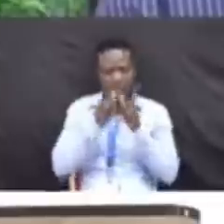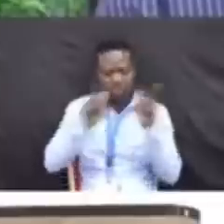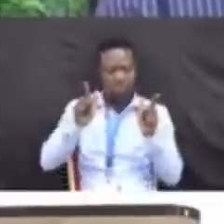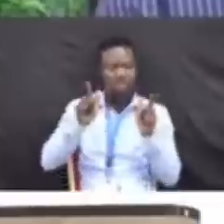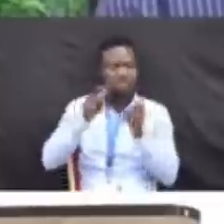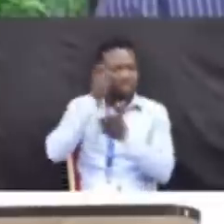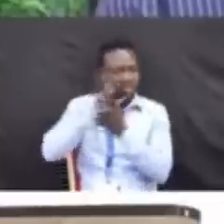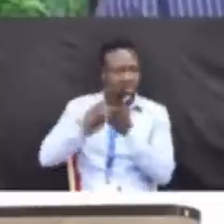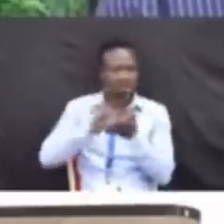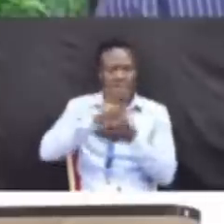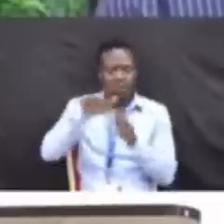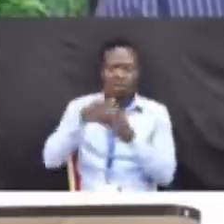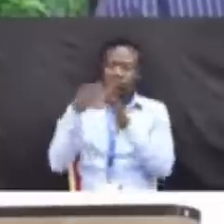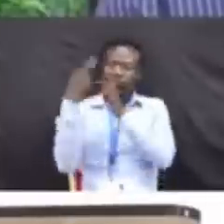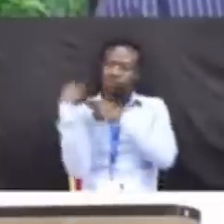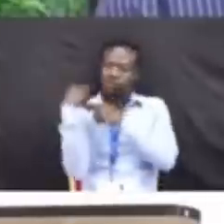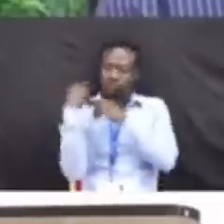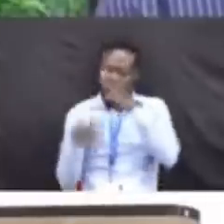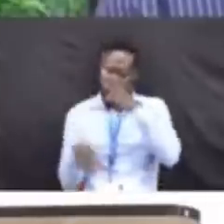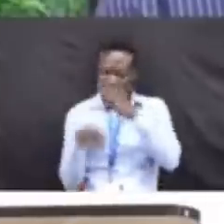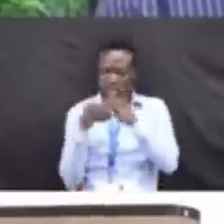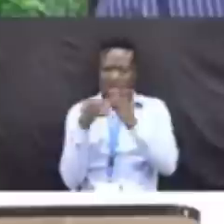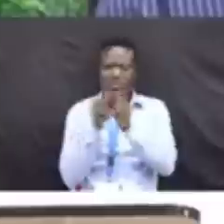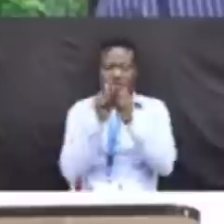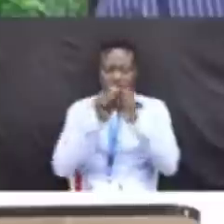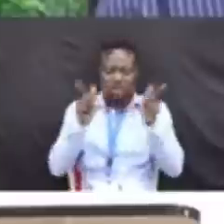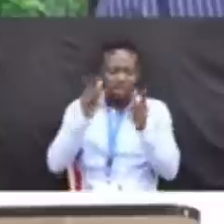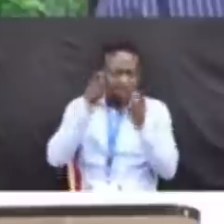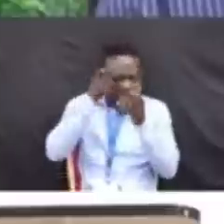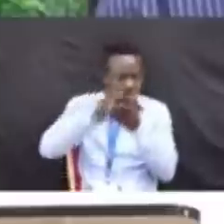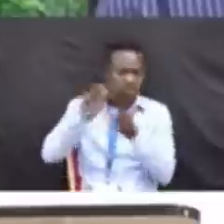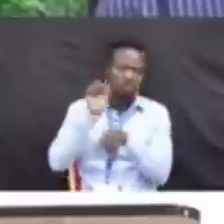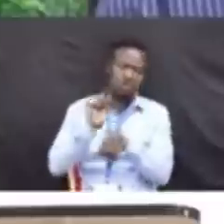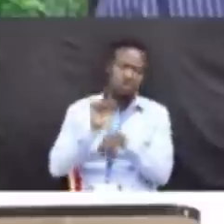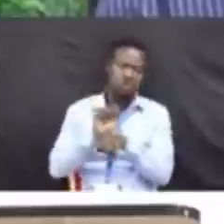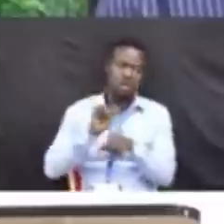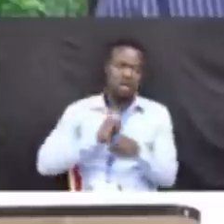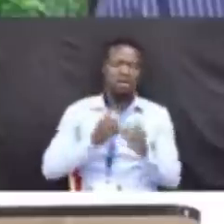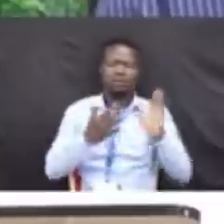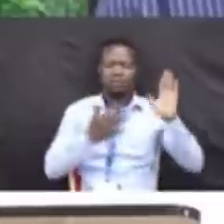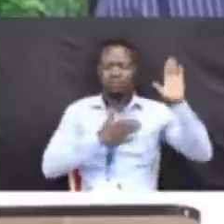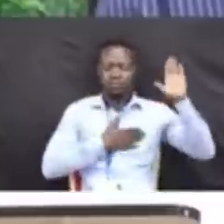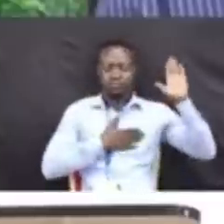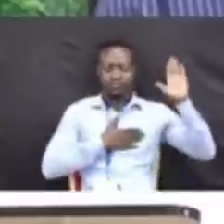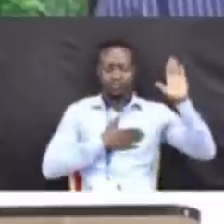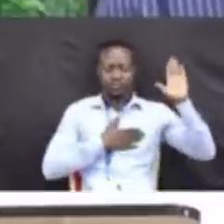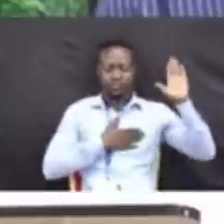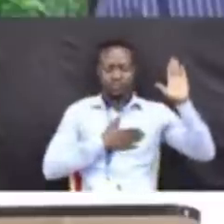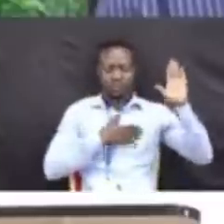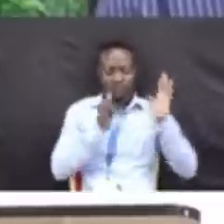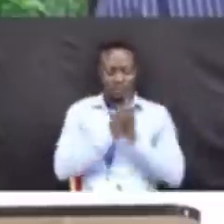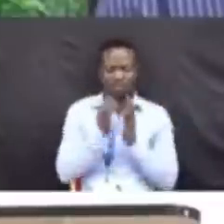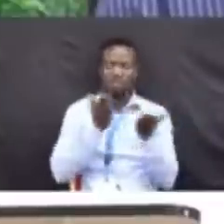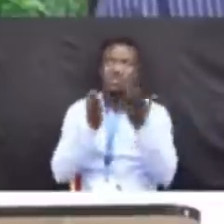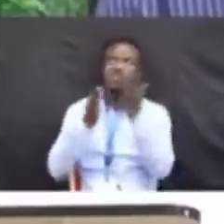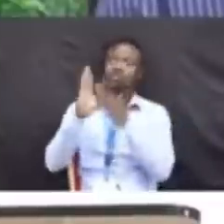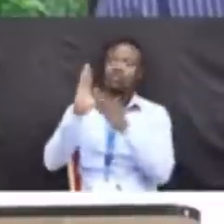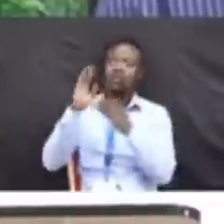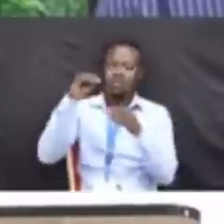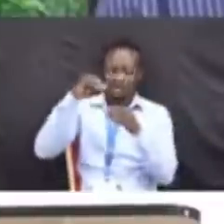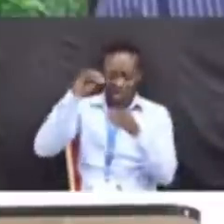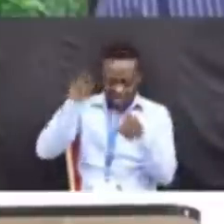the responsibilities attached thereto, and I wish to pledge to serve God in this